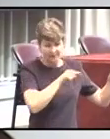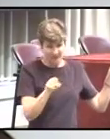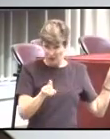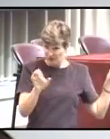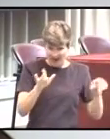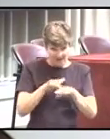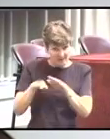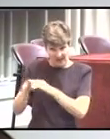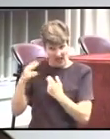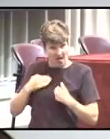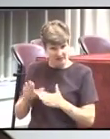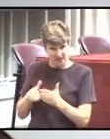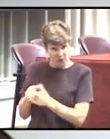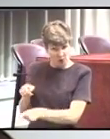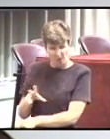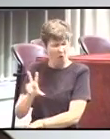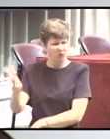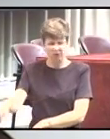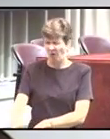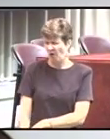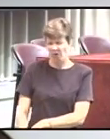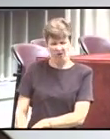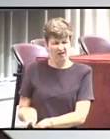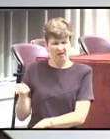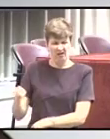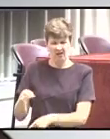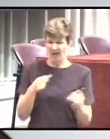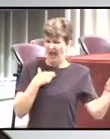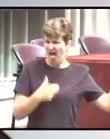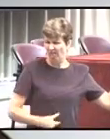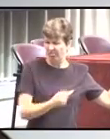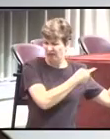you've never been to the health center? Oh no, this is health.